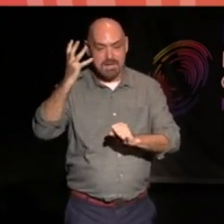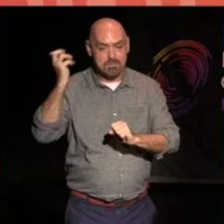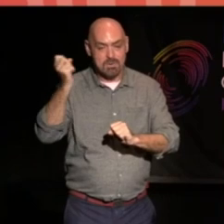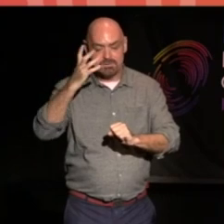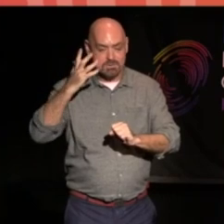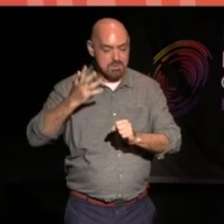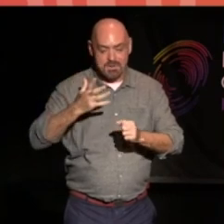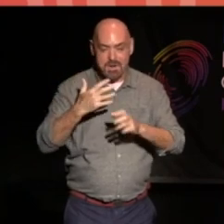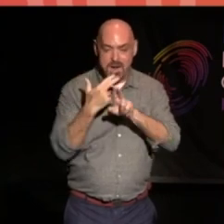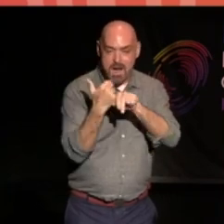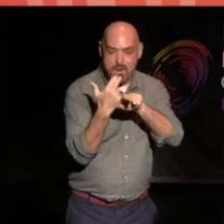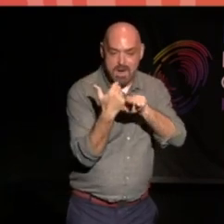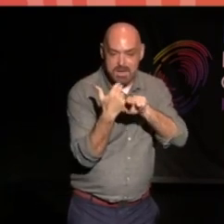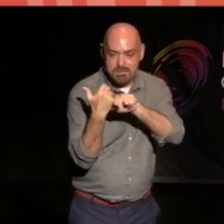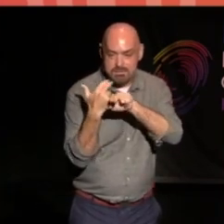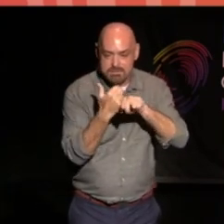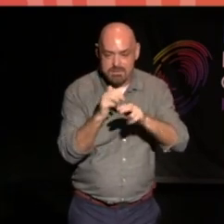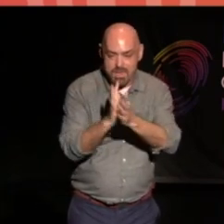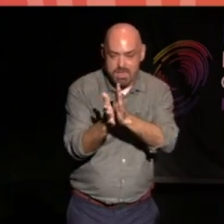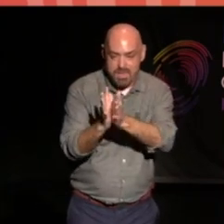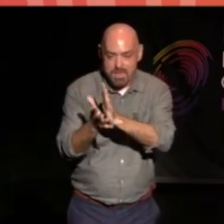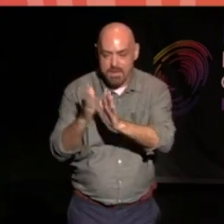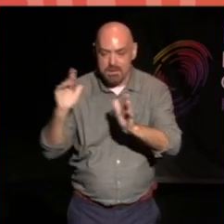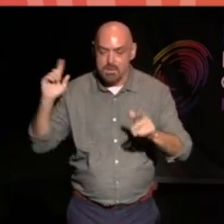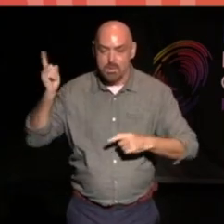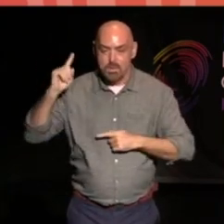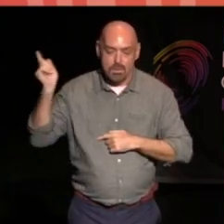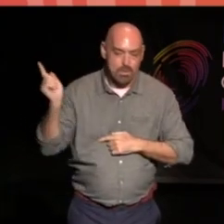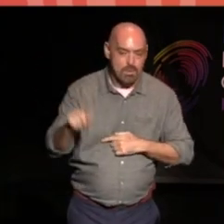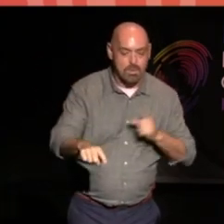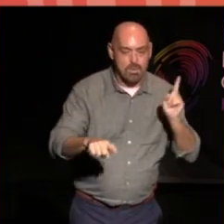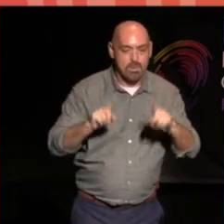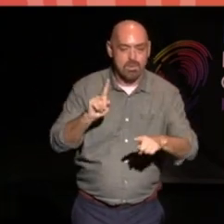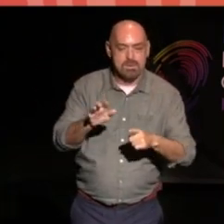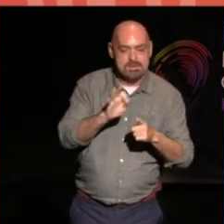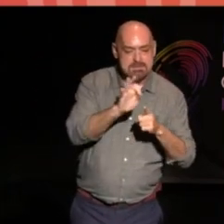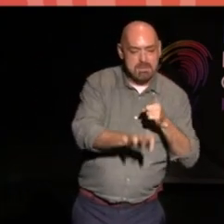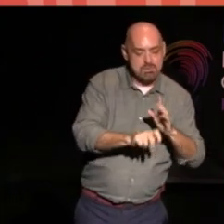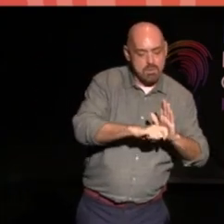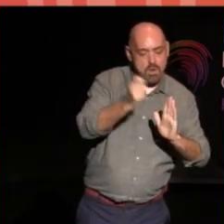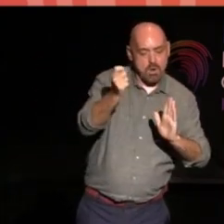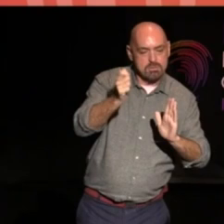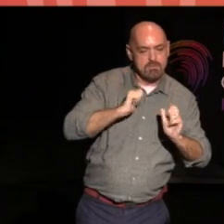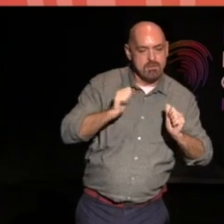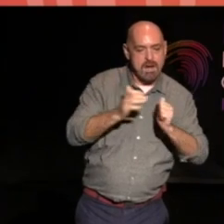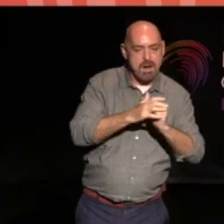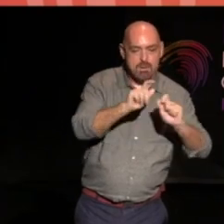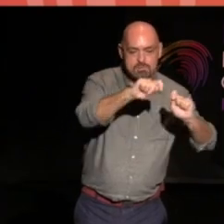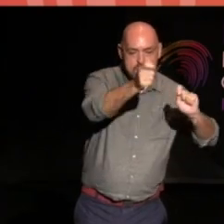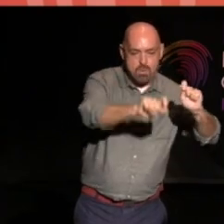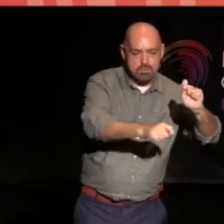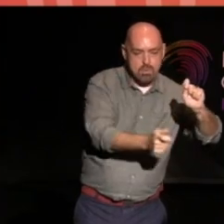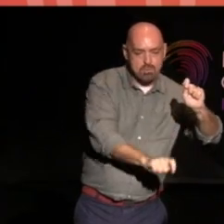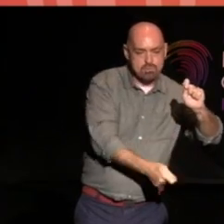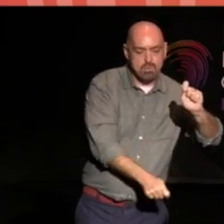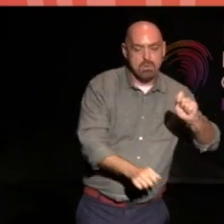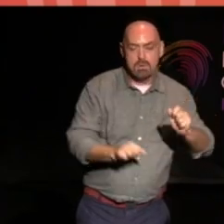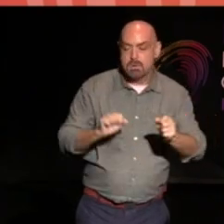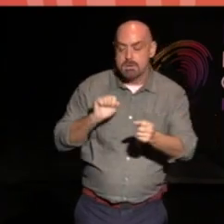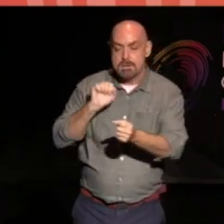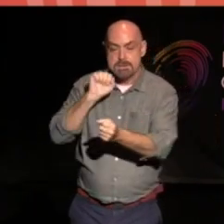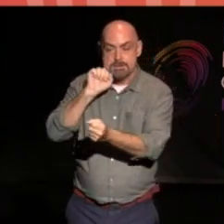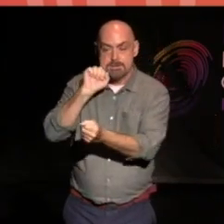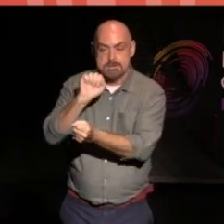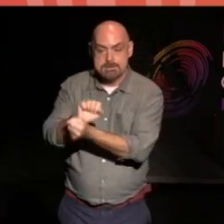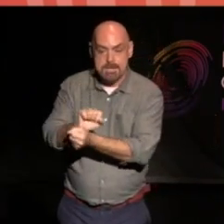our highways of carnage. It counts special locks for our doors and the jails of the